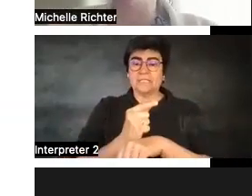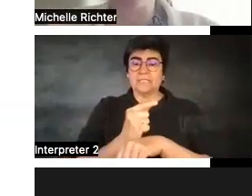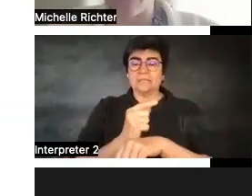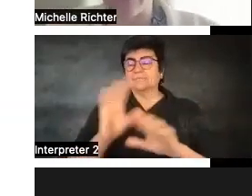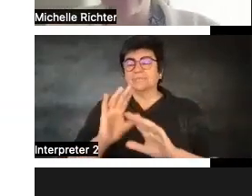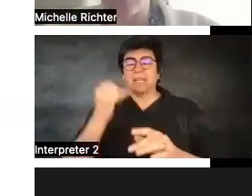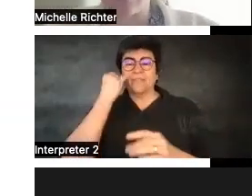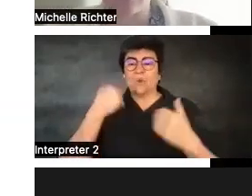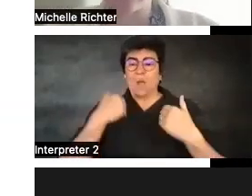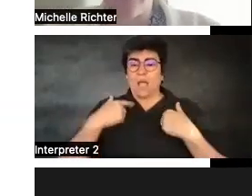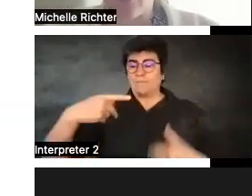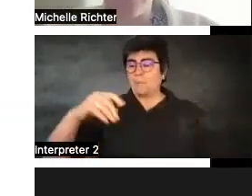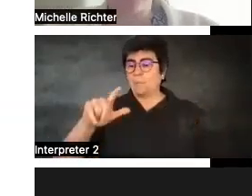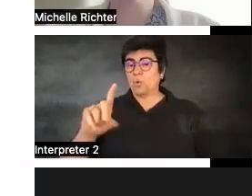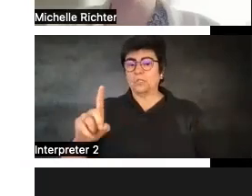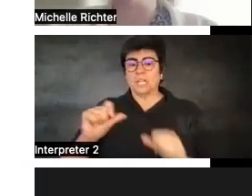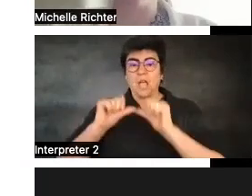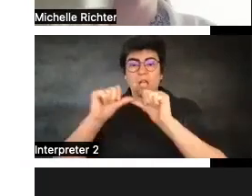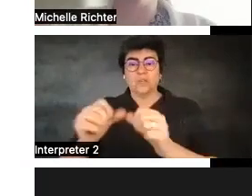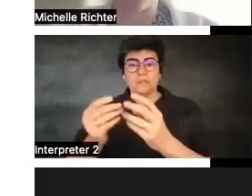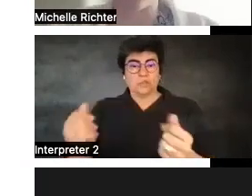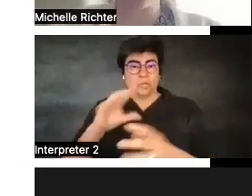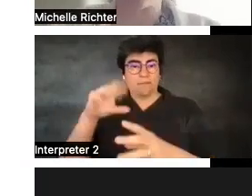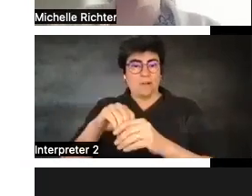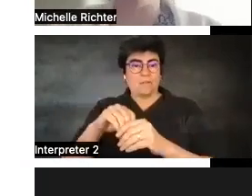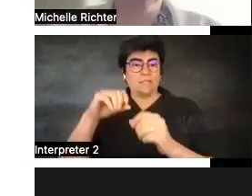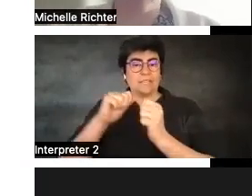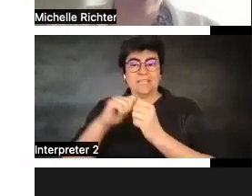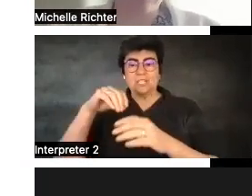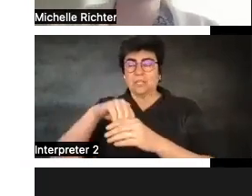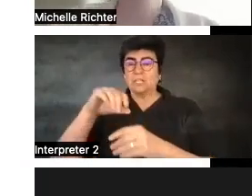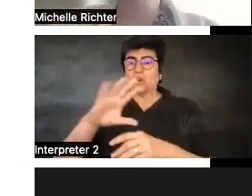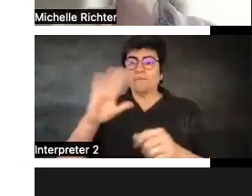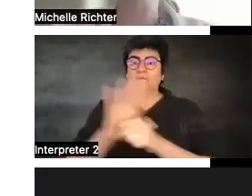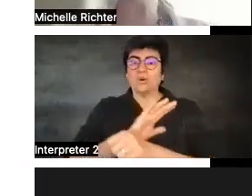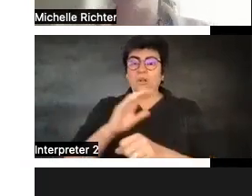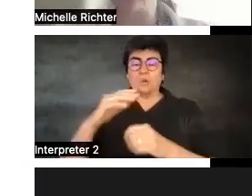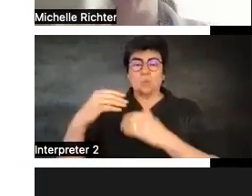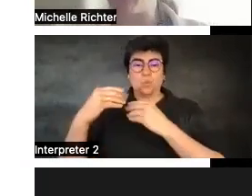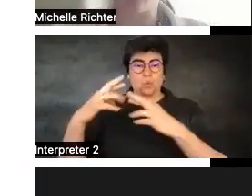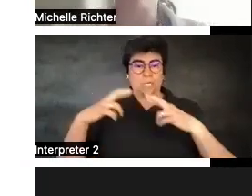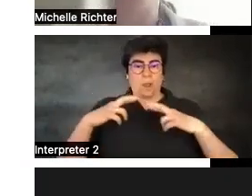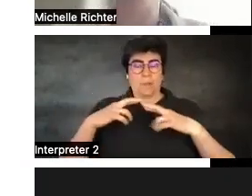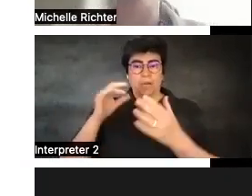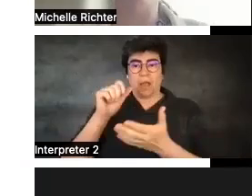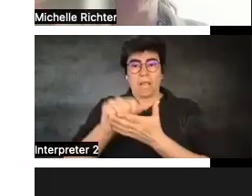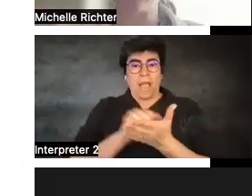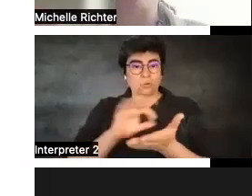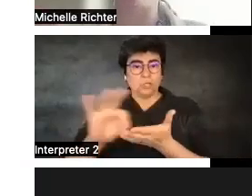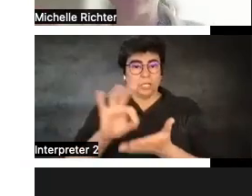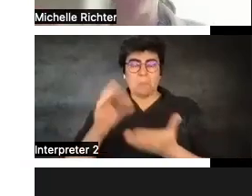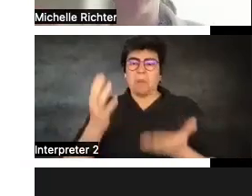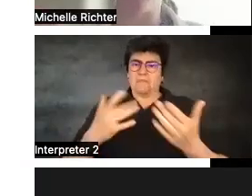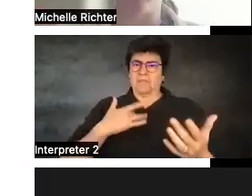pooled longevity solutions involved in your full retirement accounting, you might feel more comfortable